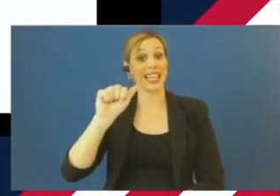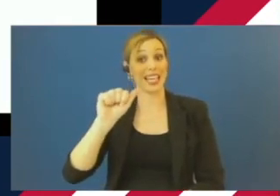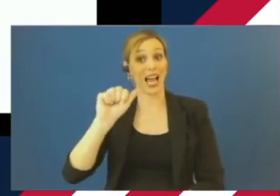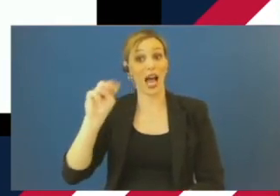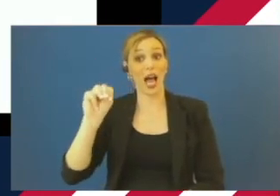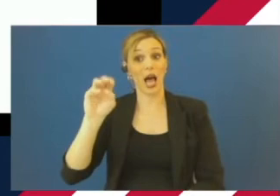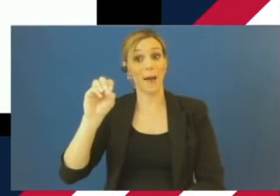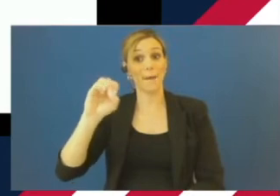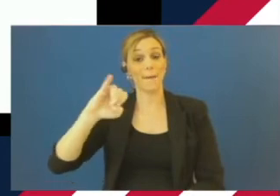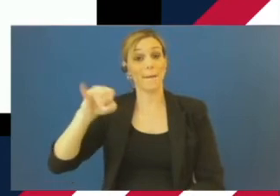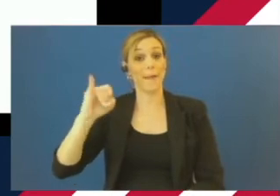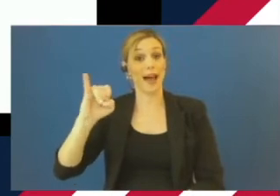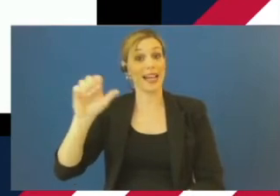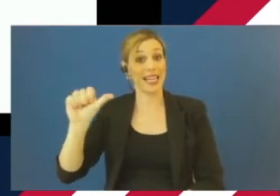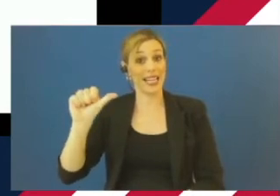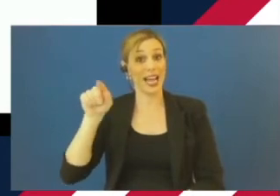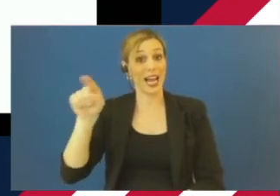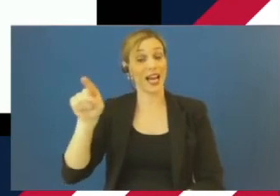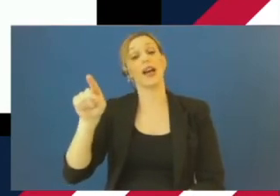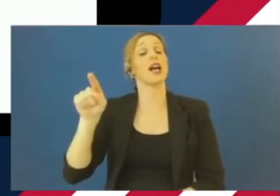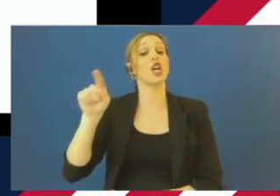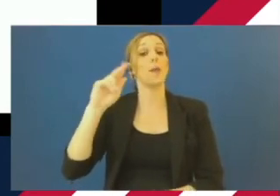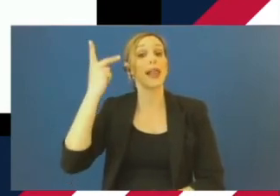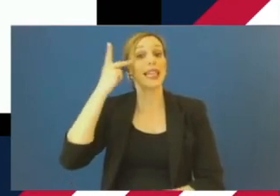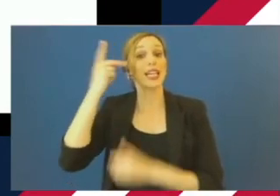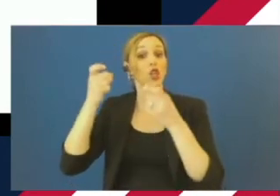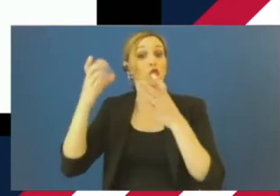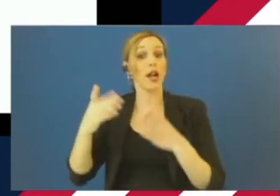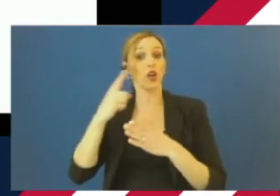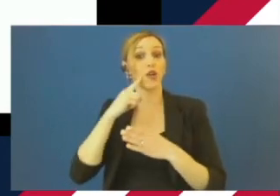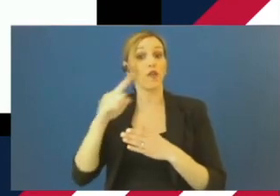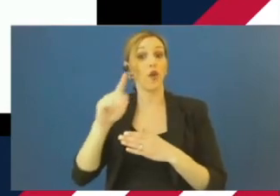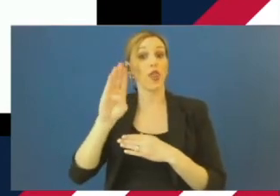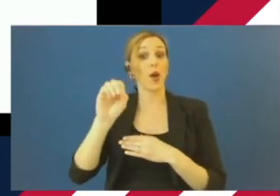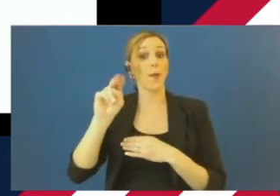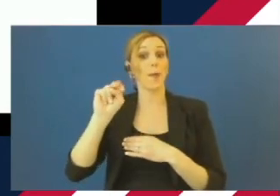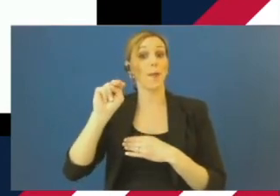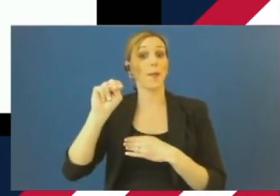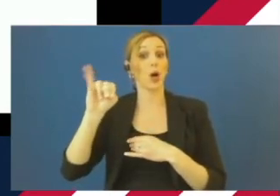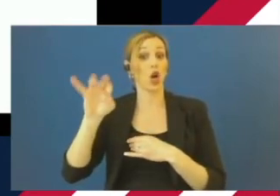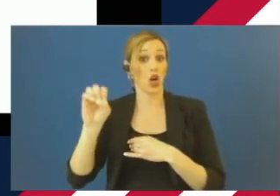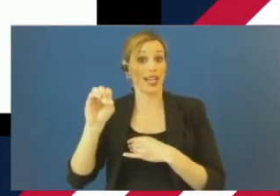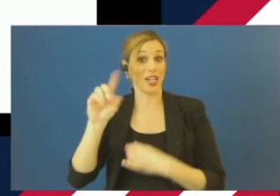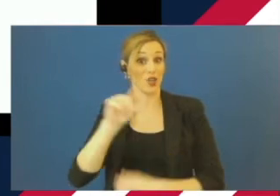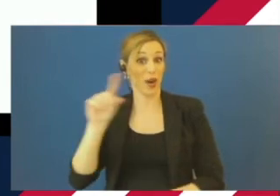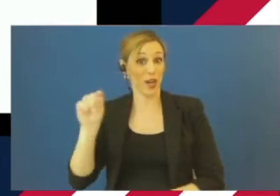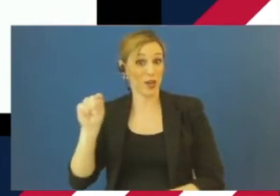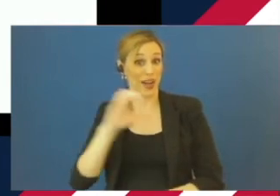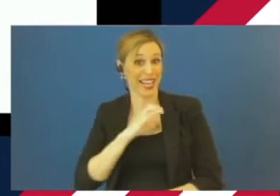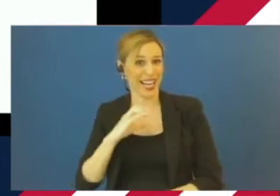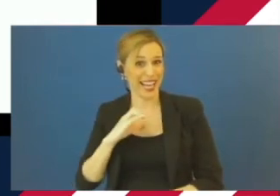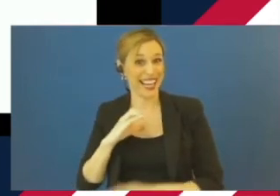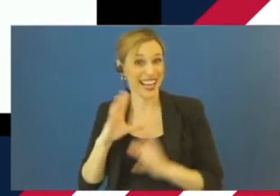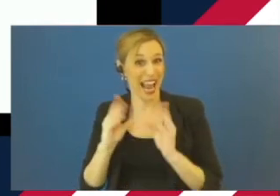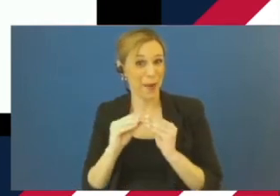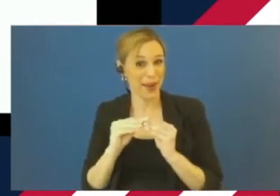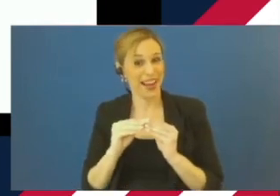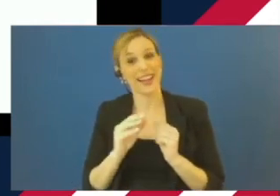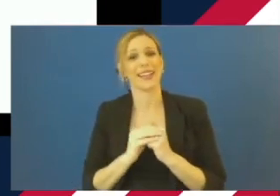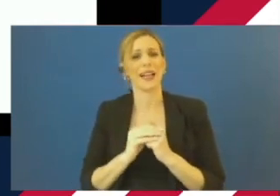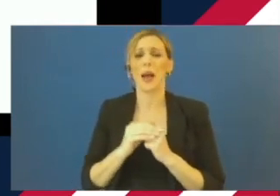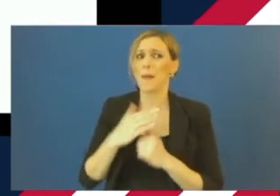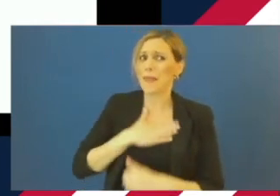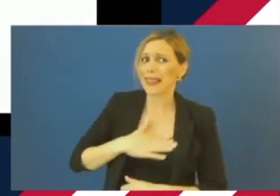political director on the Bernie 2020 campaign. Please tell me I got it right today. I've been practicing that all